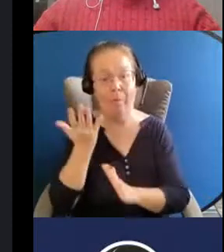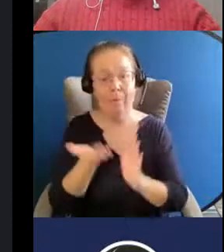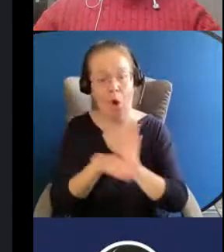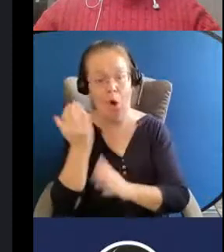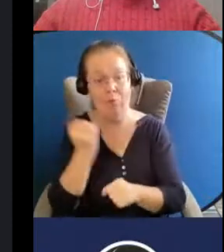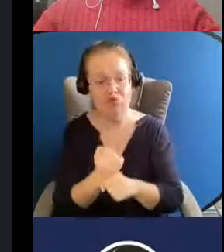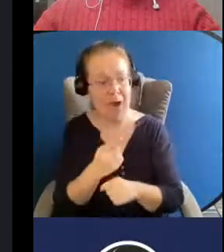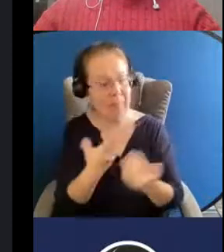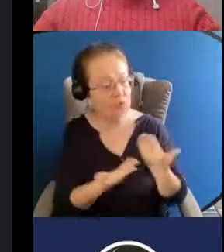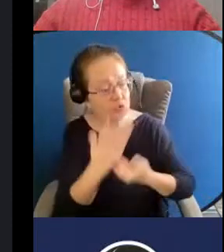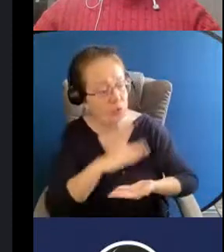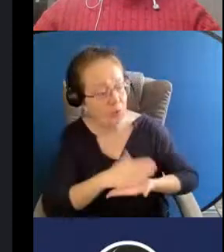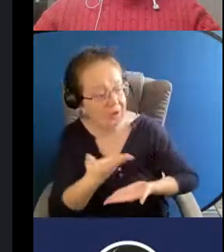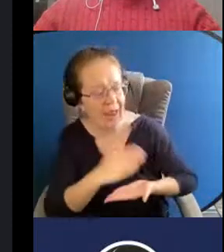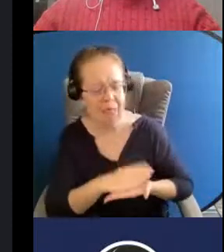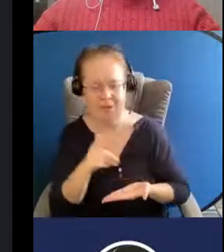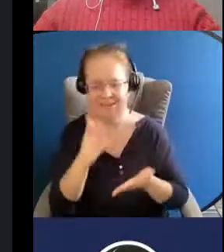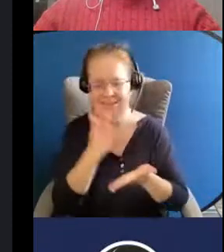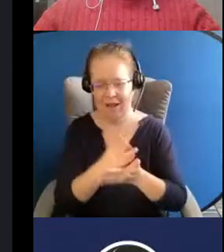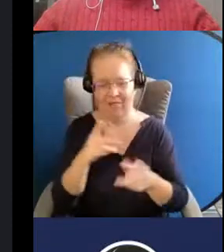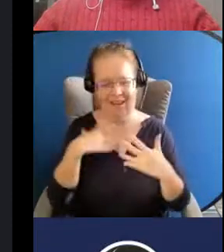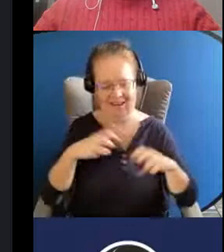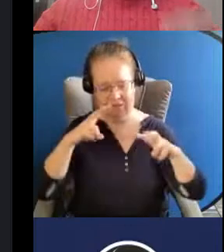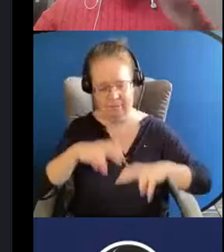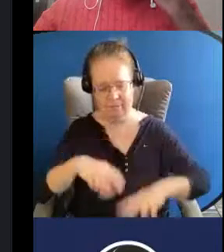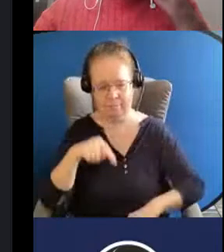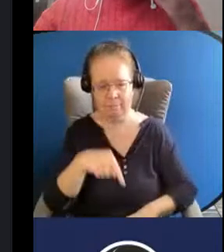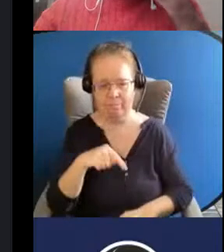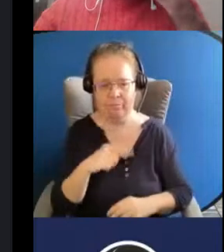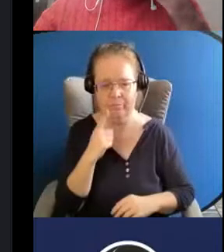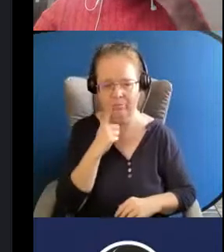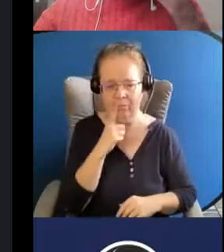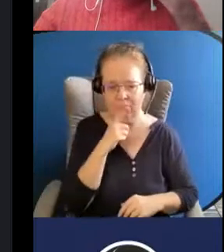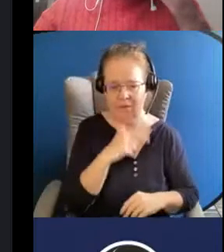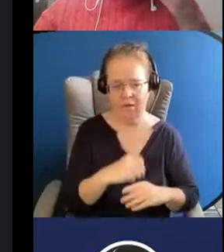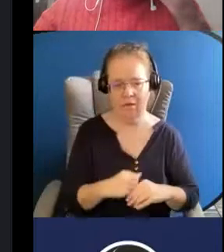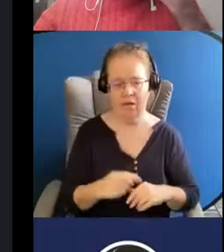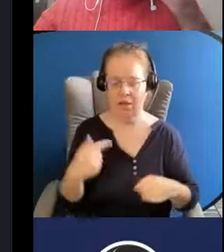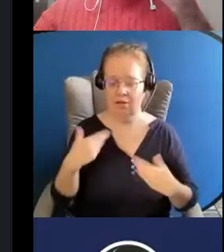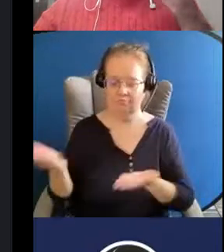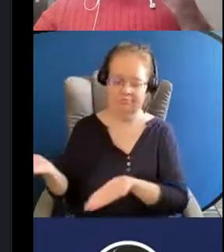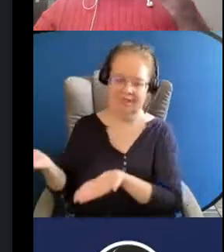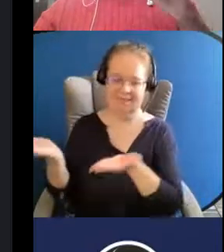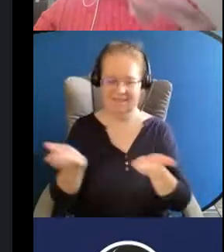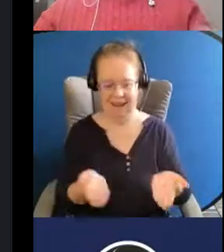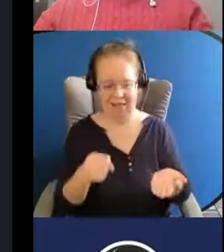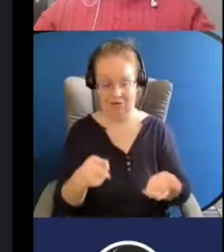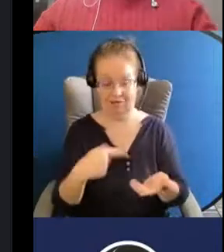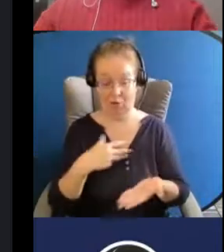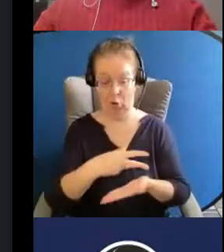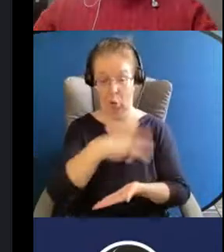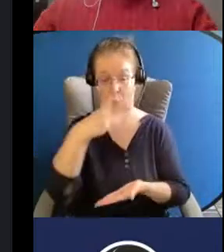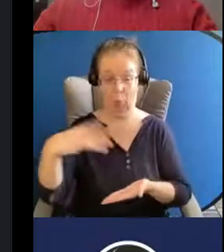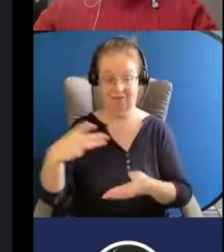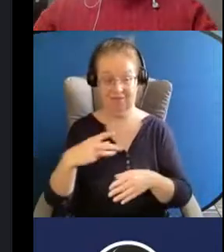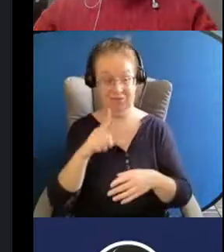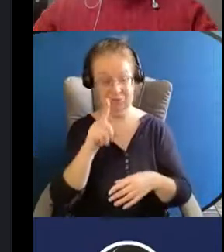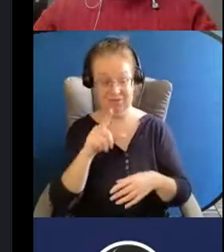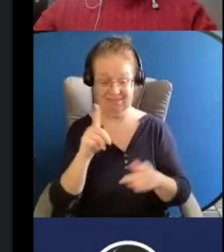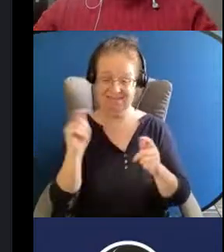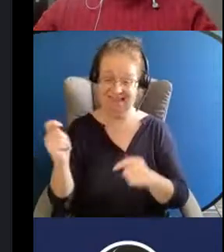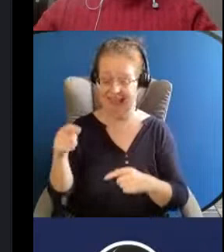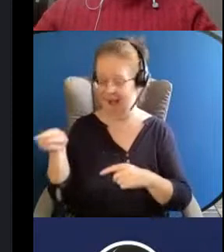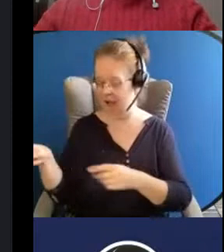buy a new laptop. So you may have had settings like this, be delivered to you through Windows 10 in work or at home,